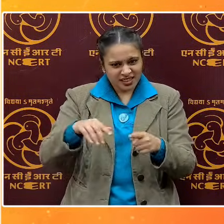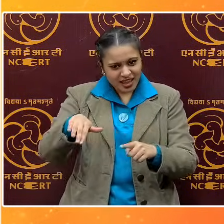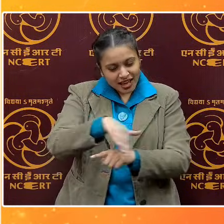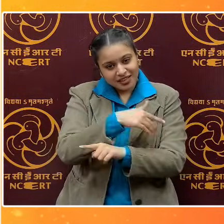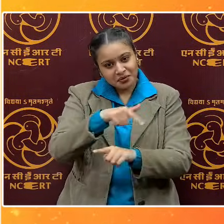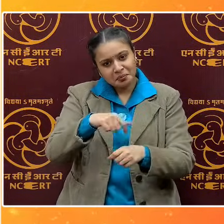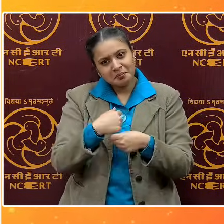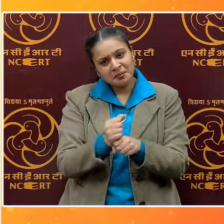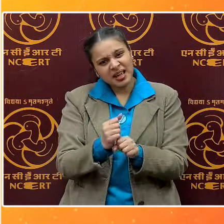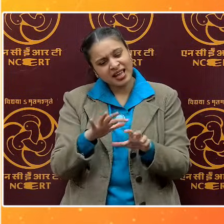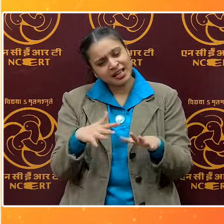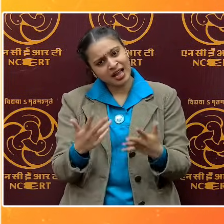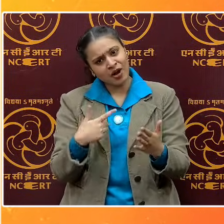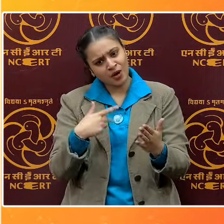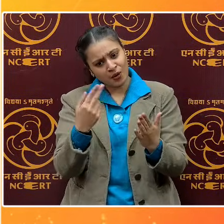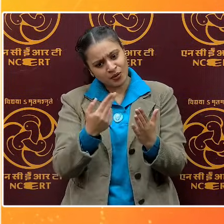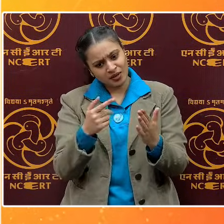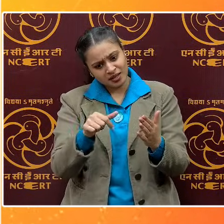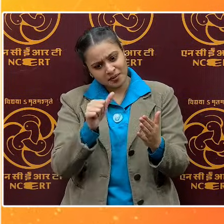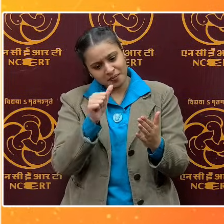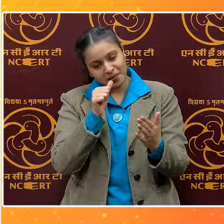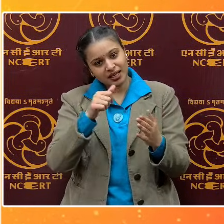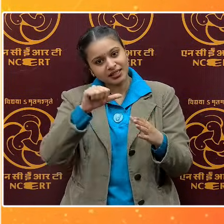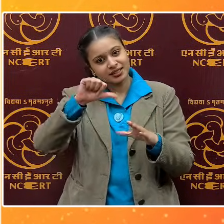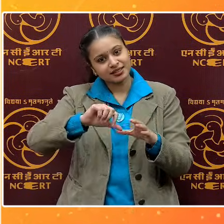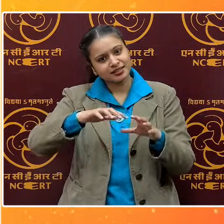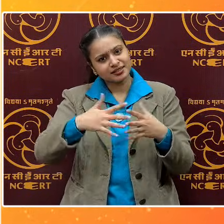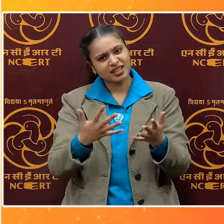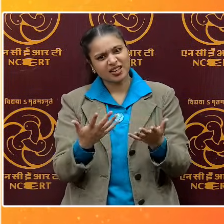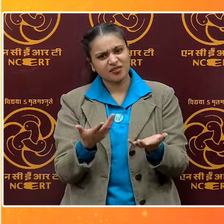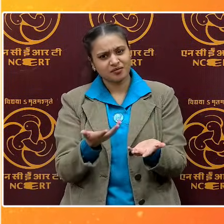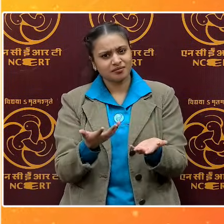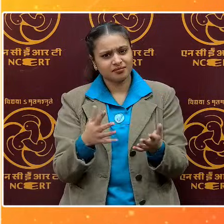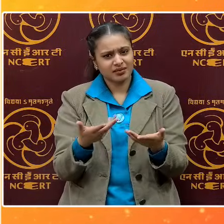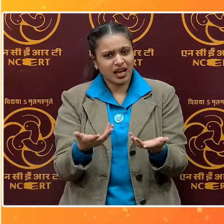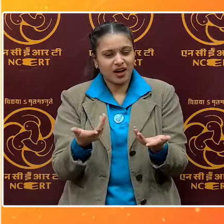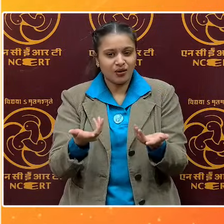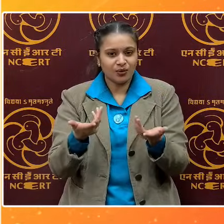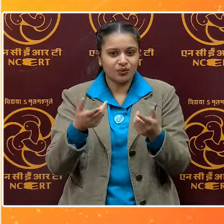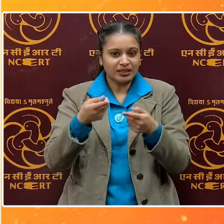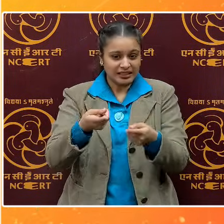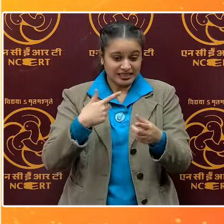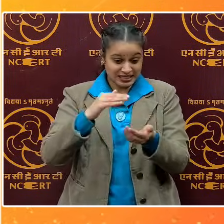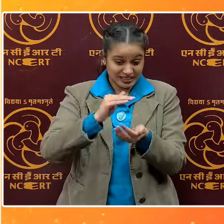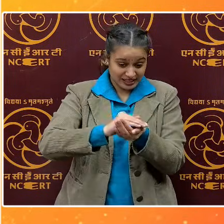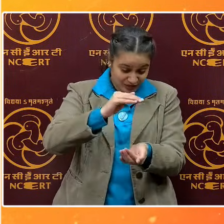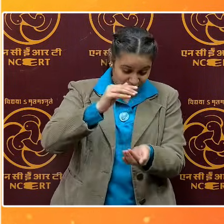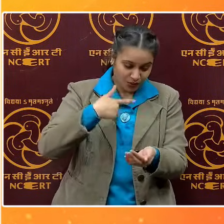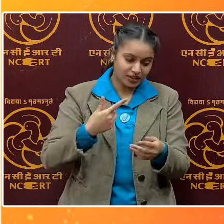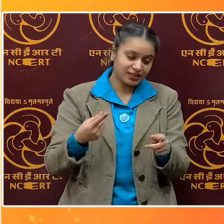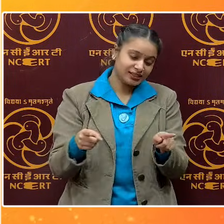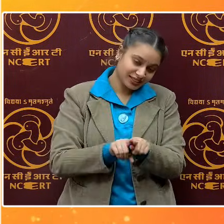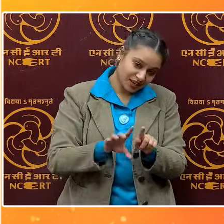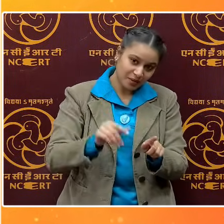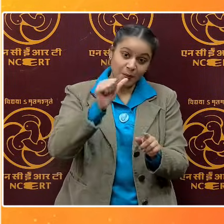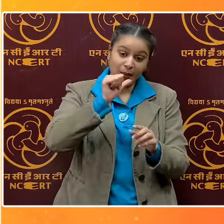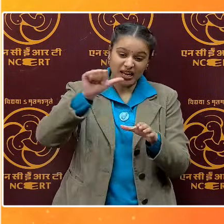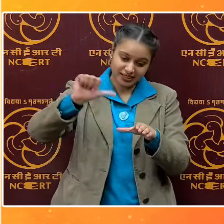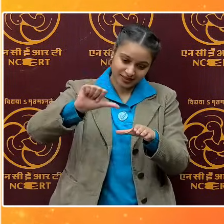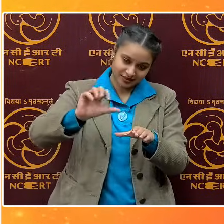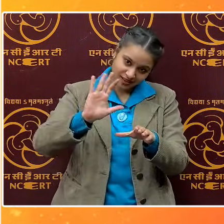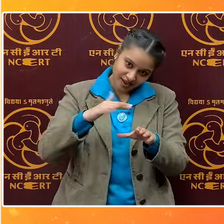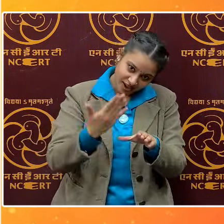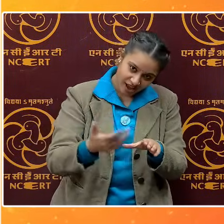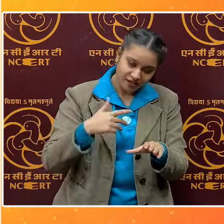come they are drawing water from these uniquely designed water tanks? Exactly, they are storing water in these tanks